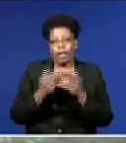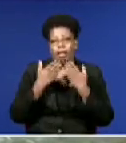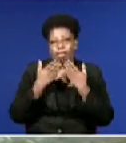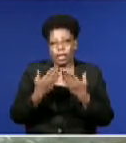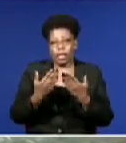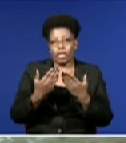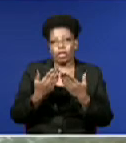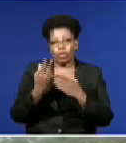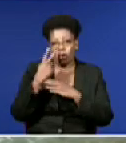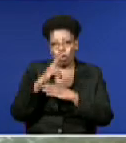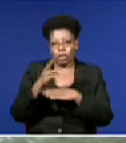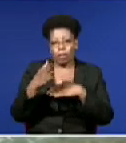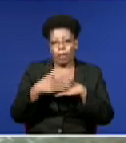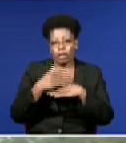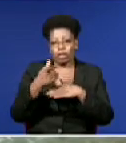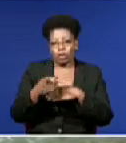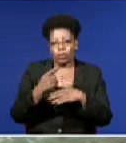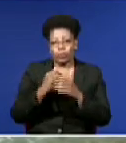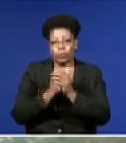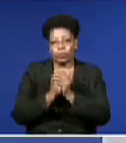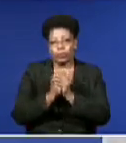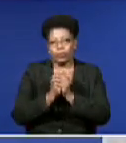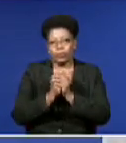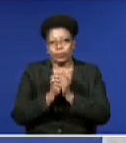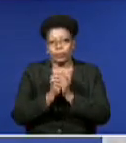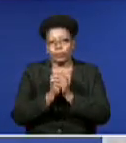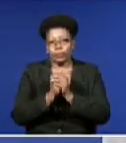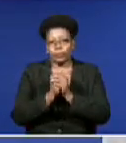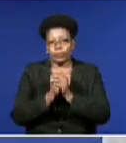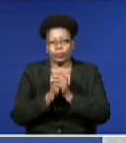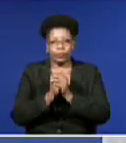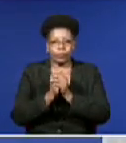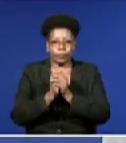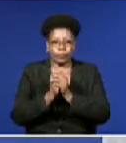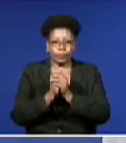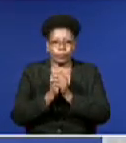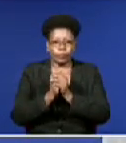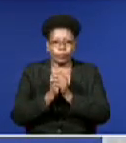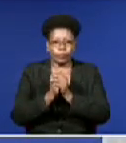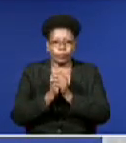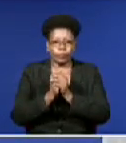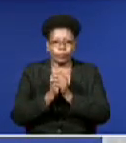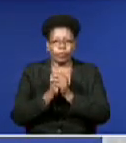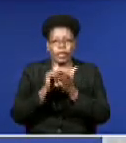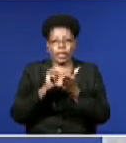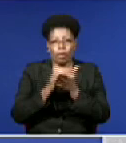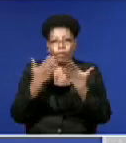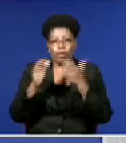so much for tuning in. Back to you in studio. Could be a good time up north.